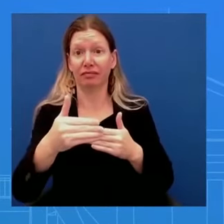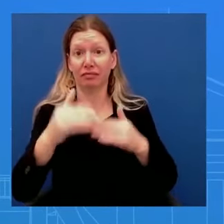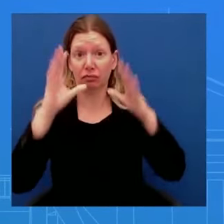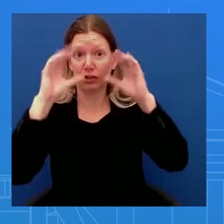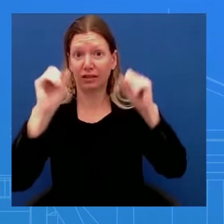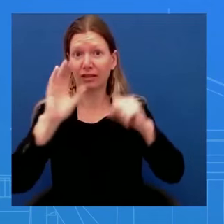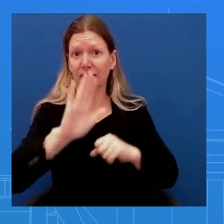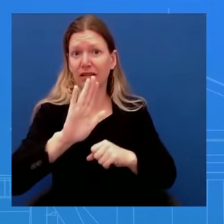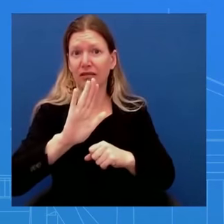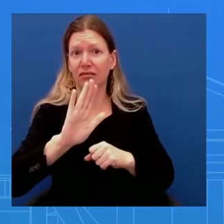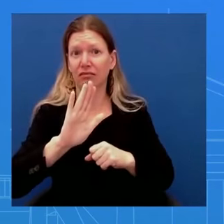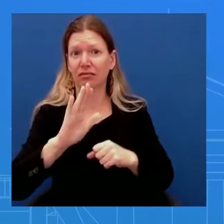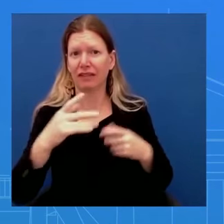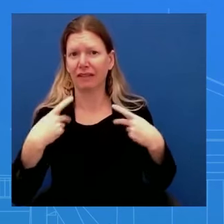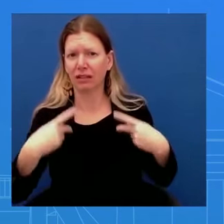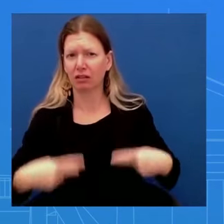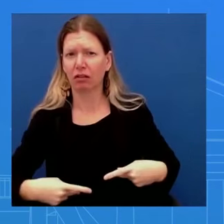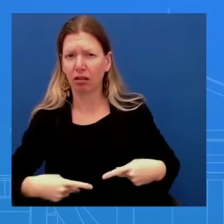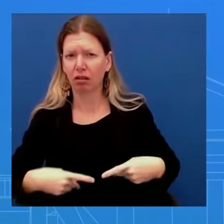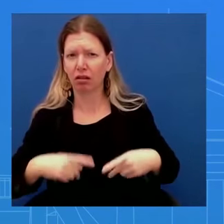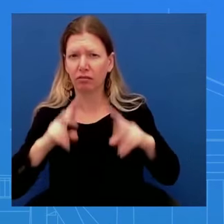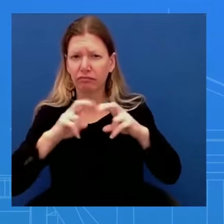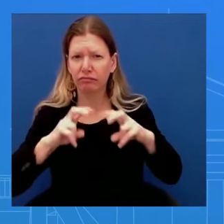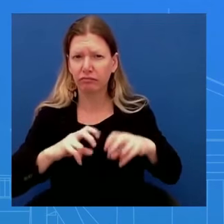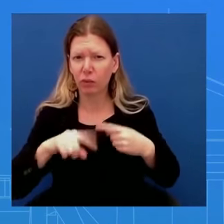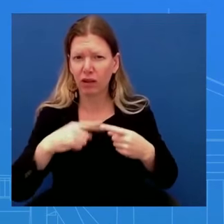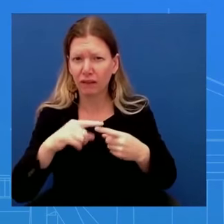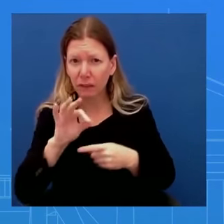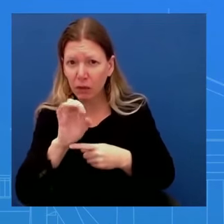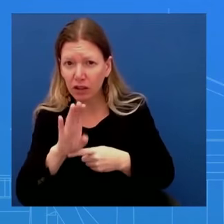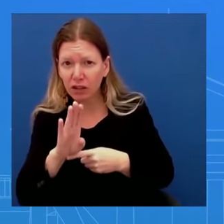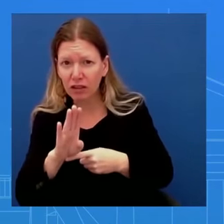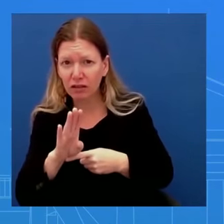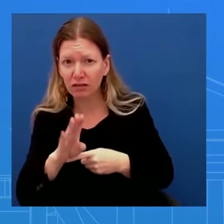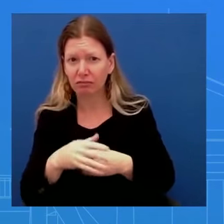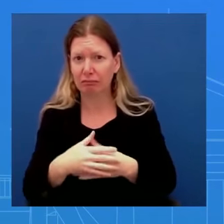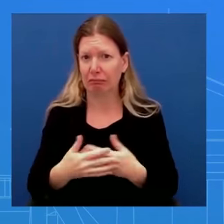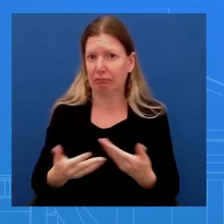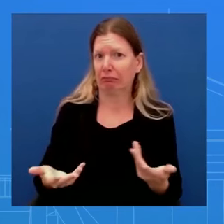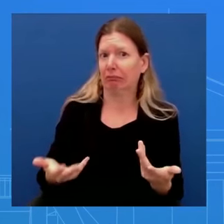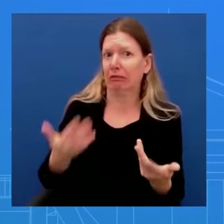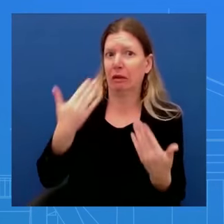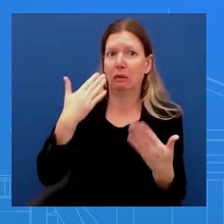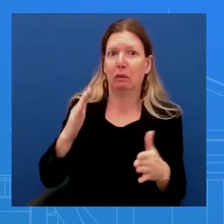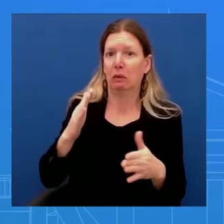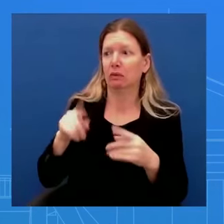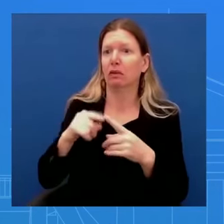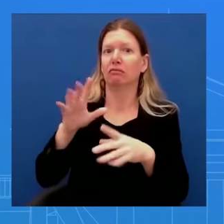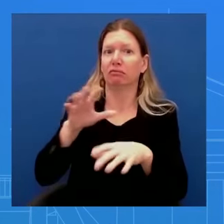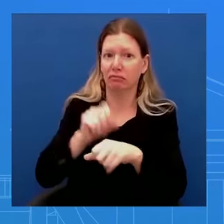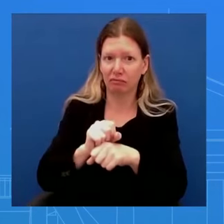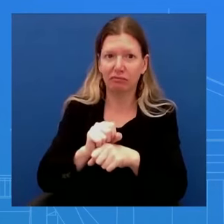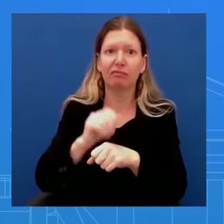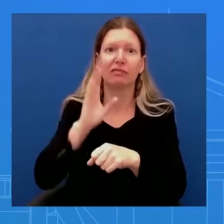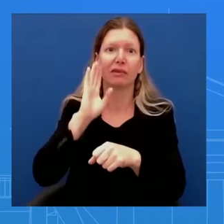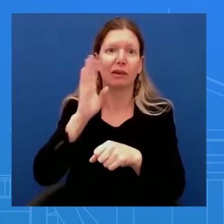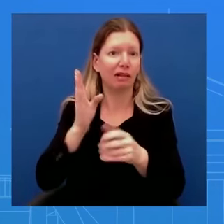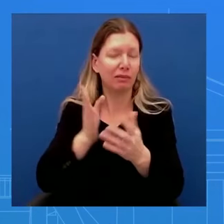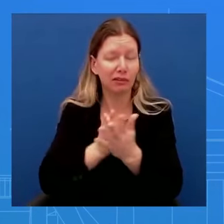we will, once that happens, we will be transparent and share that with all of you, as we've done the last two times. I just don't have anything on the books to